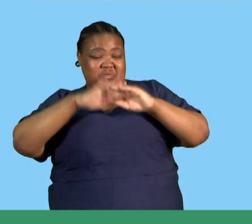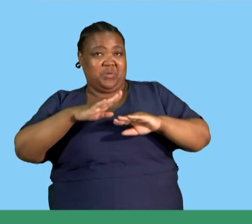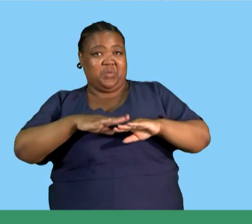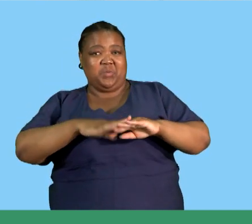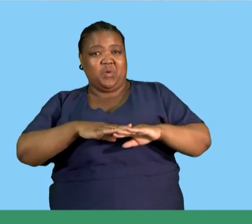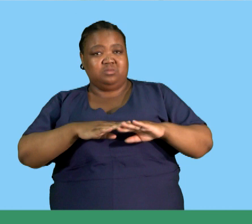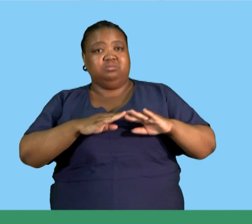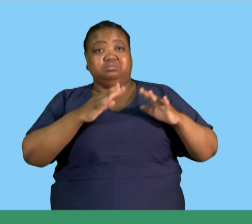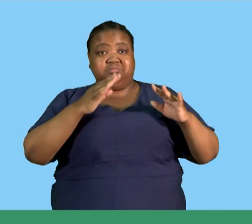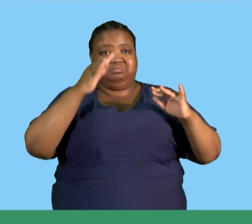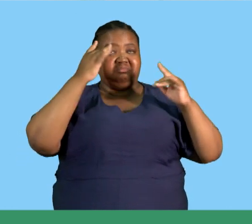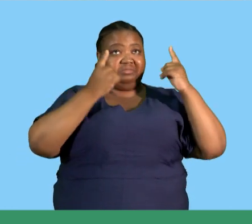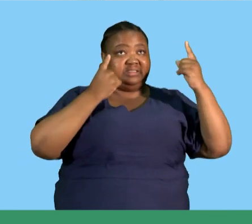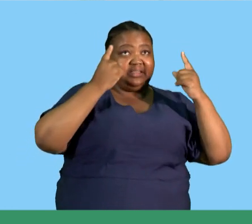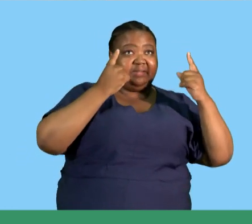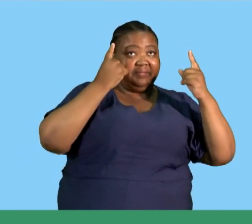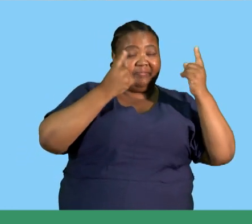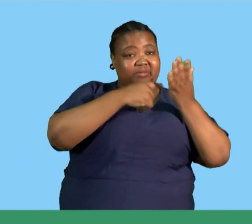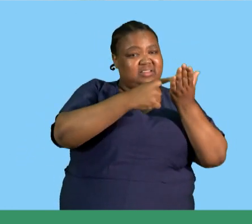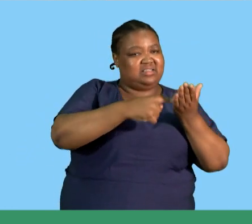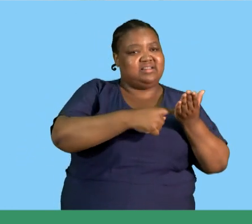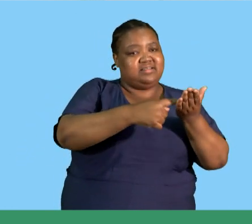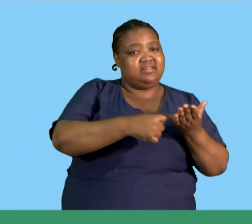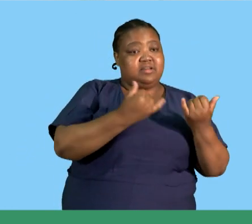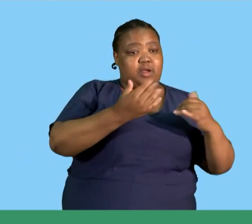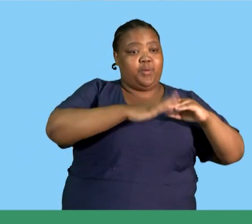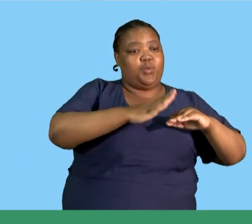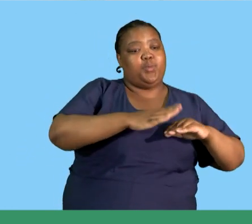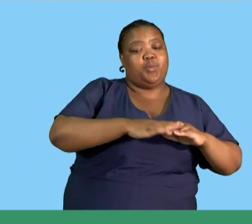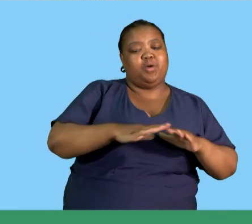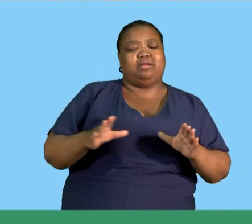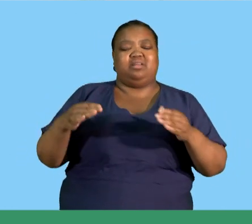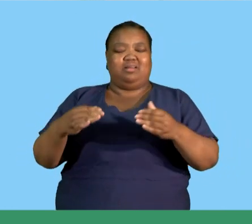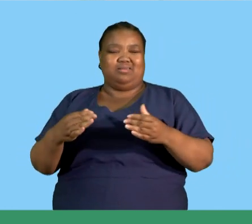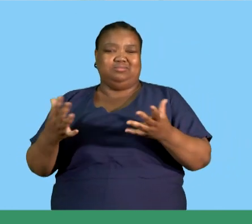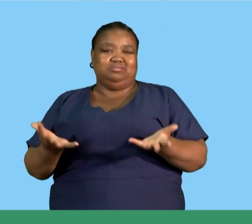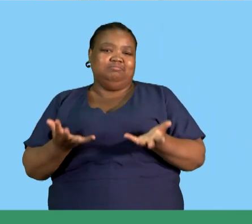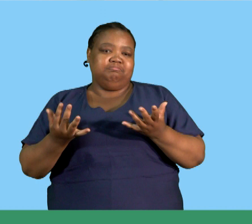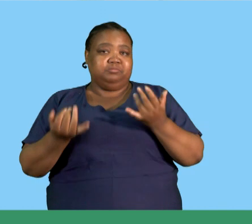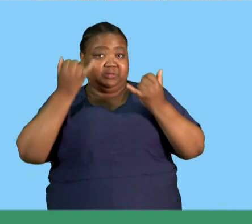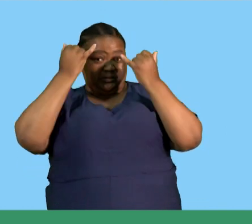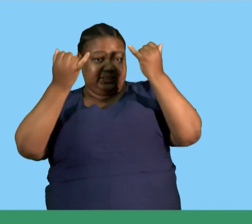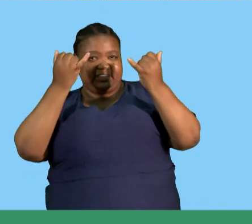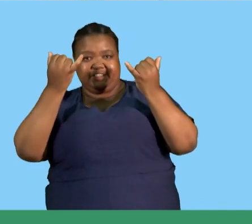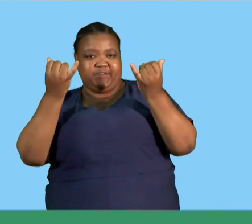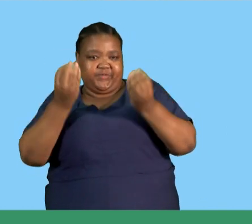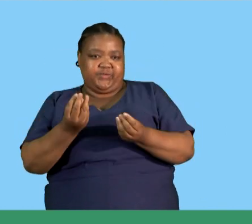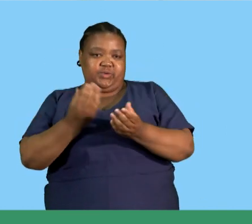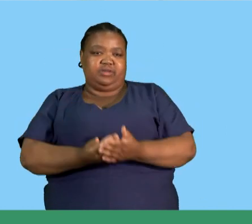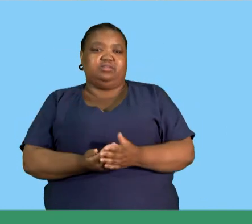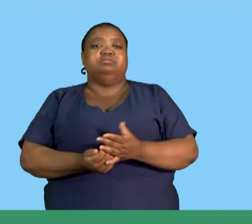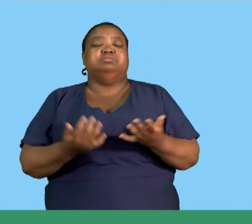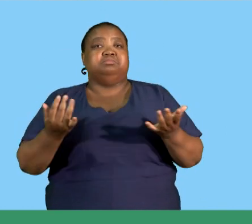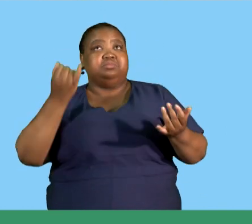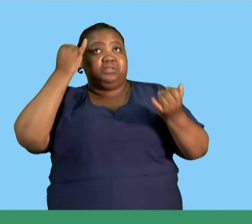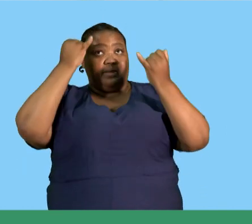around, like in brainstorming. But here, you're not as creative as when groups throw ideas around. Good